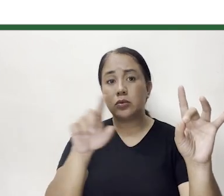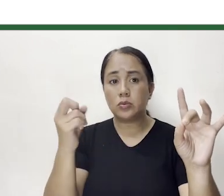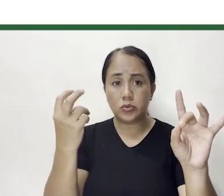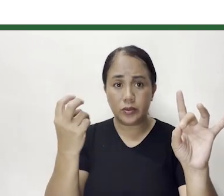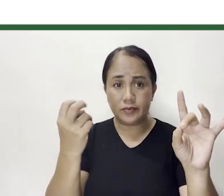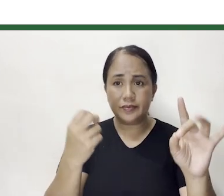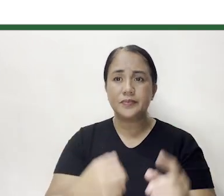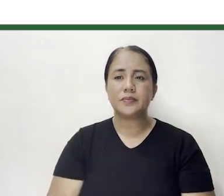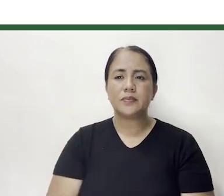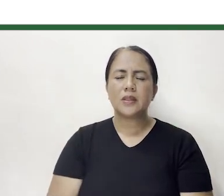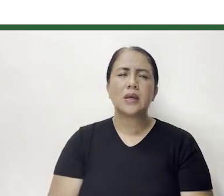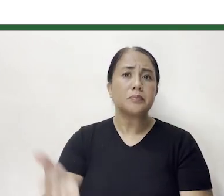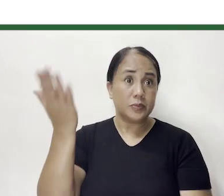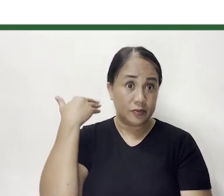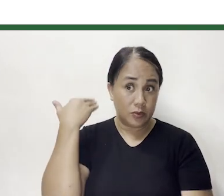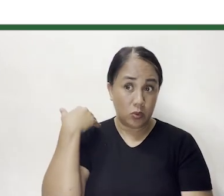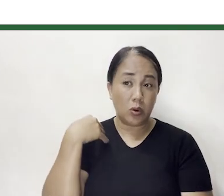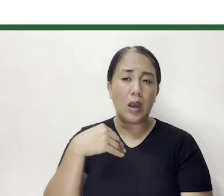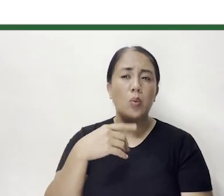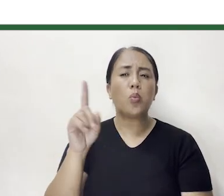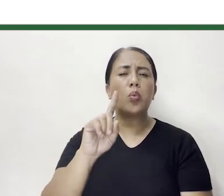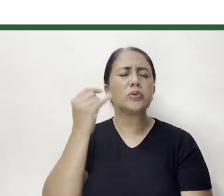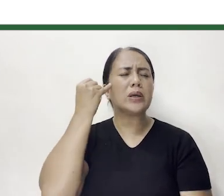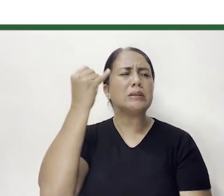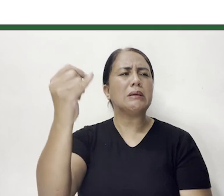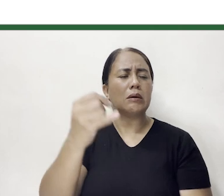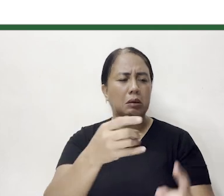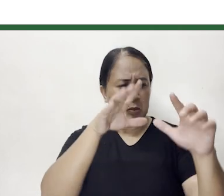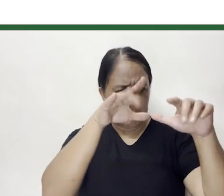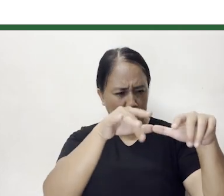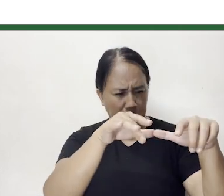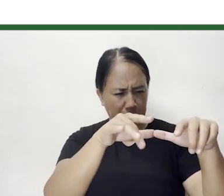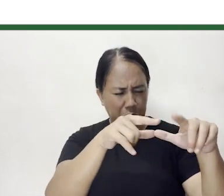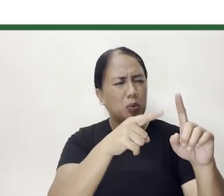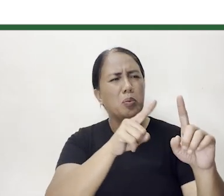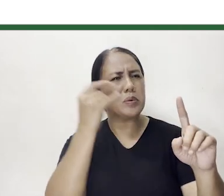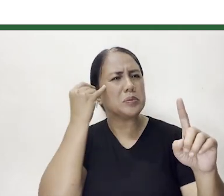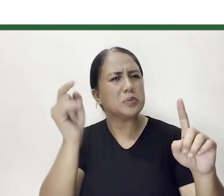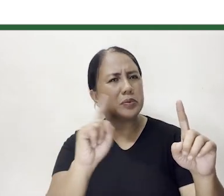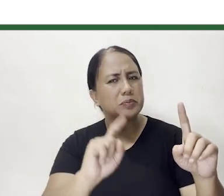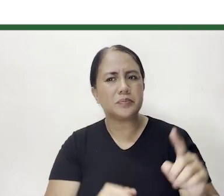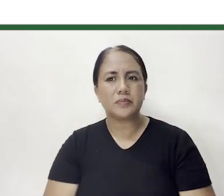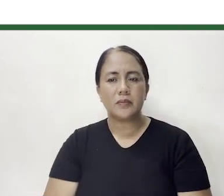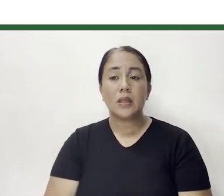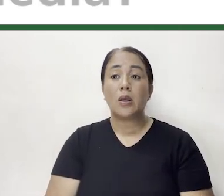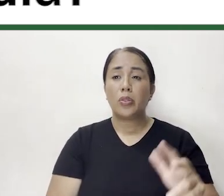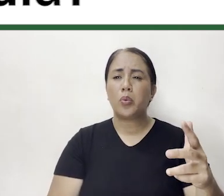to 12 years old. Back then, what was your idea of persons with